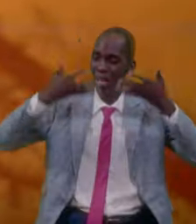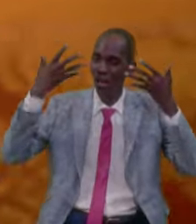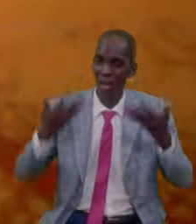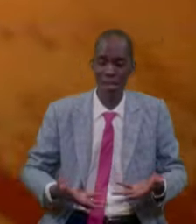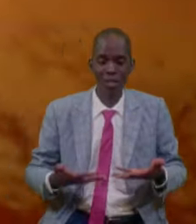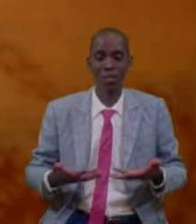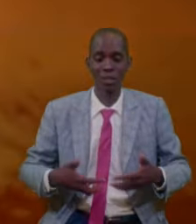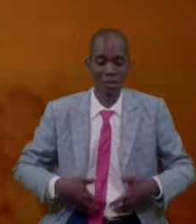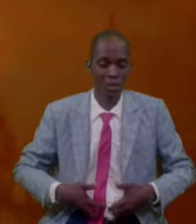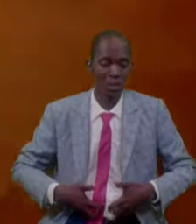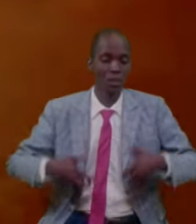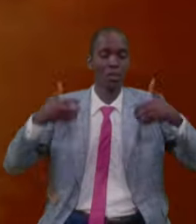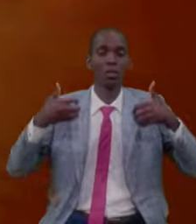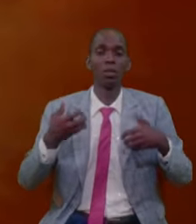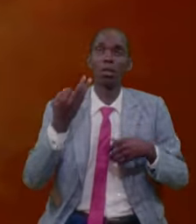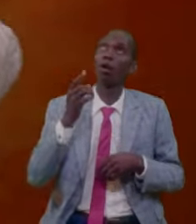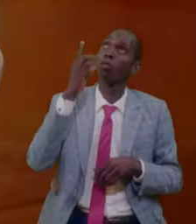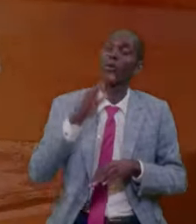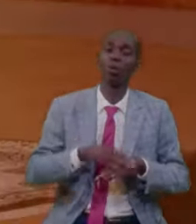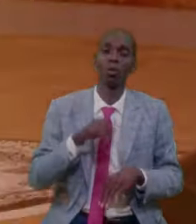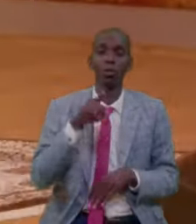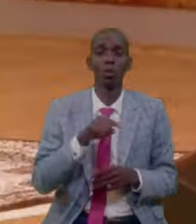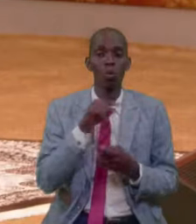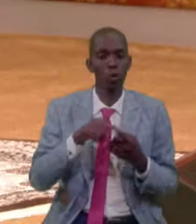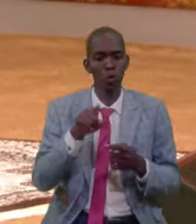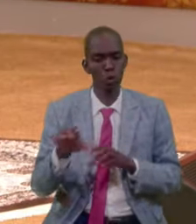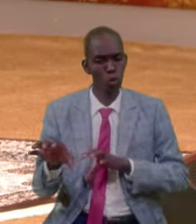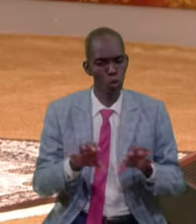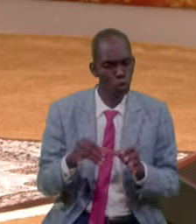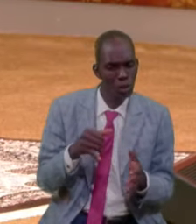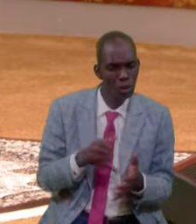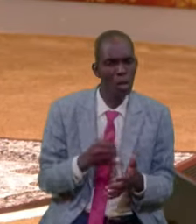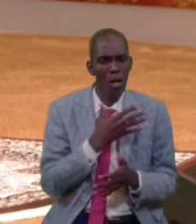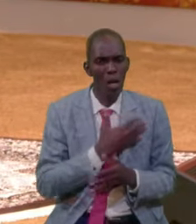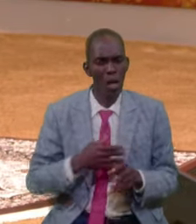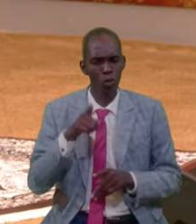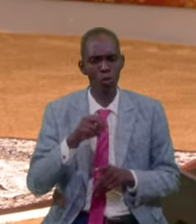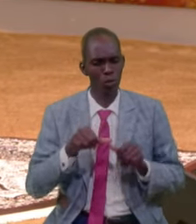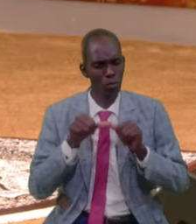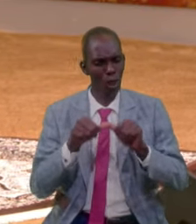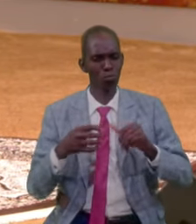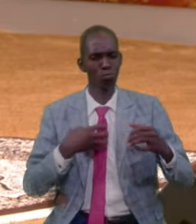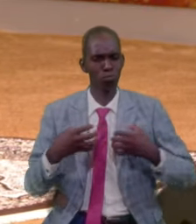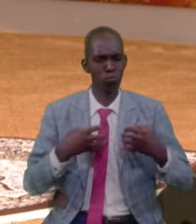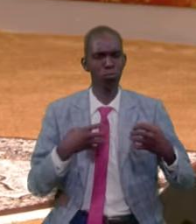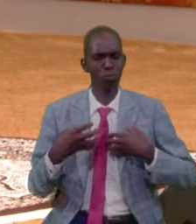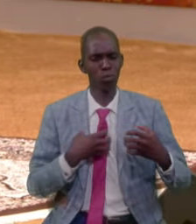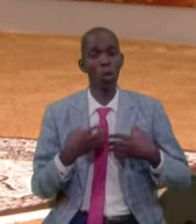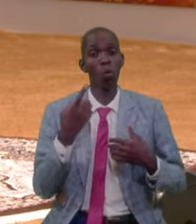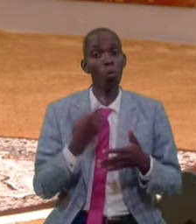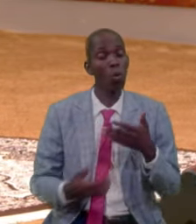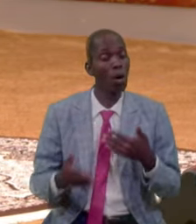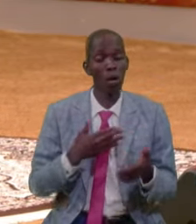heavy vengeance of God. When you're doing it and doing it, but you're murmuring and complaining and disputing, whatever you cannot